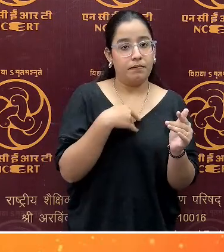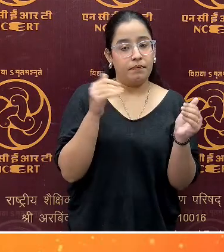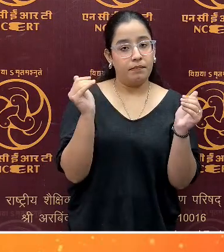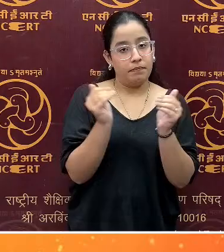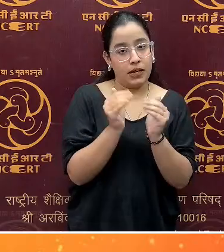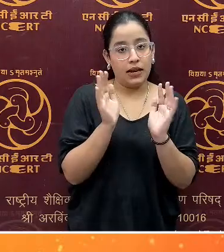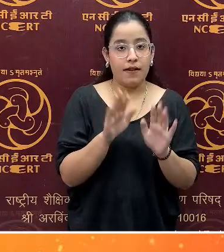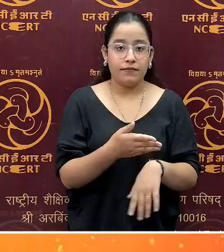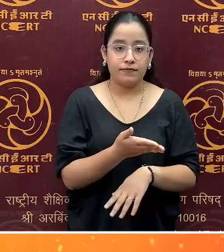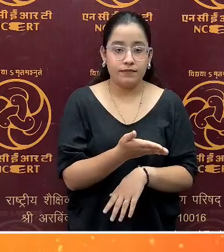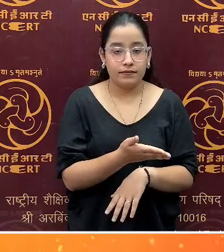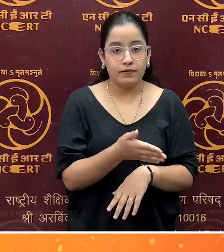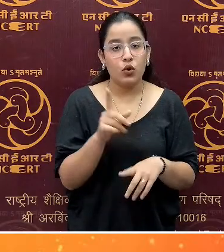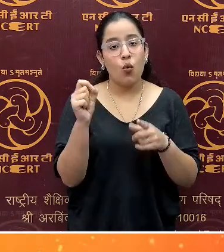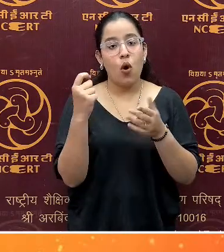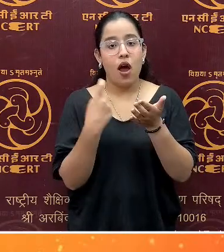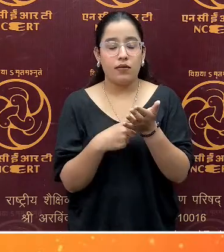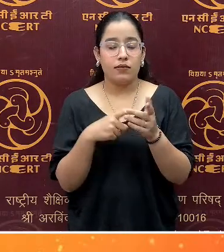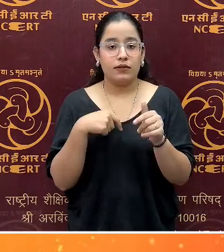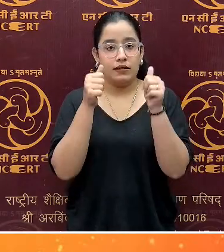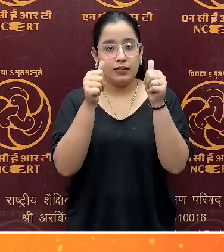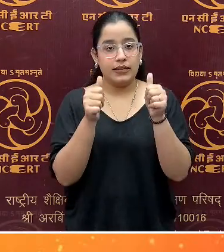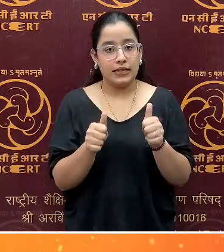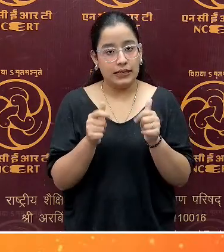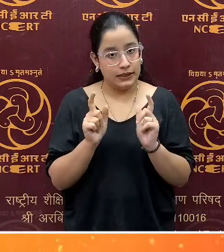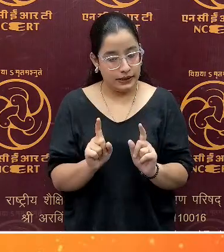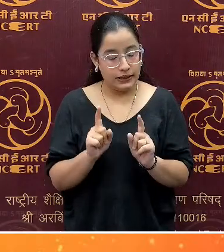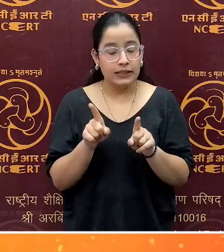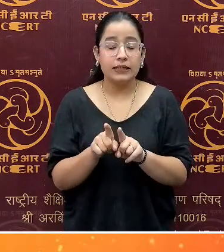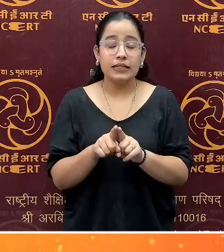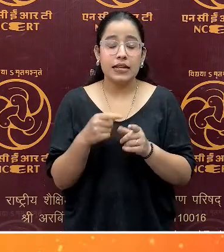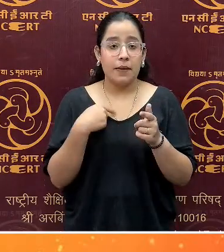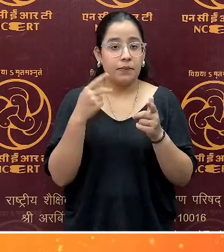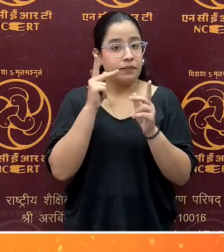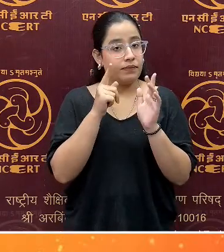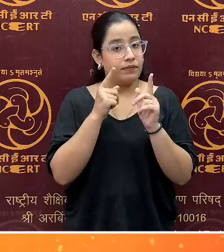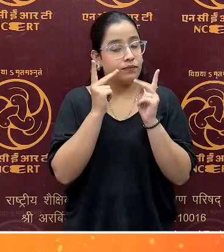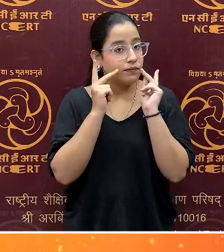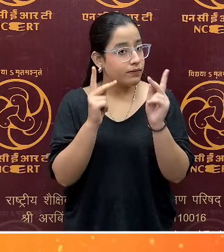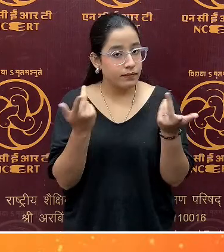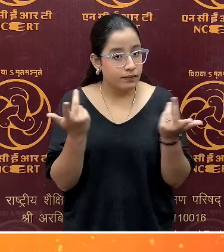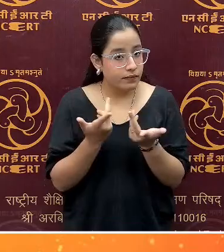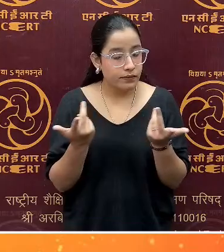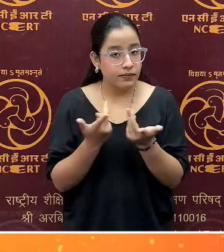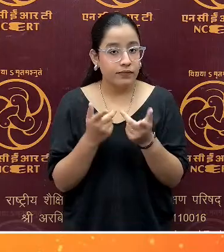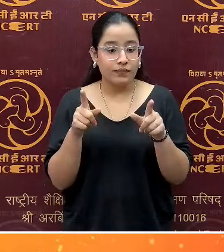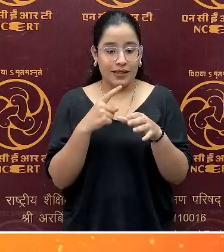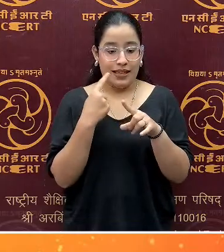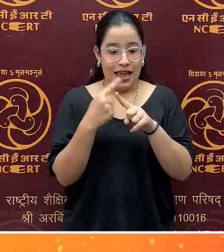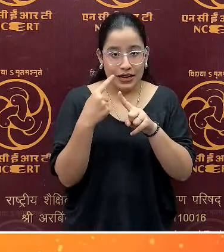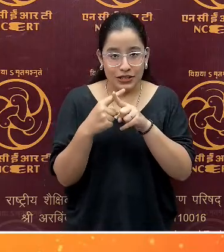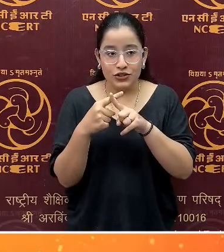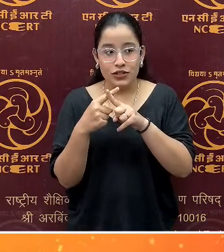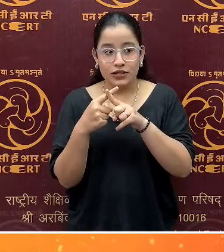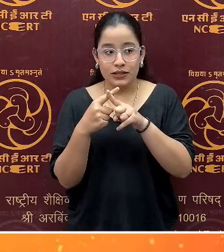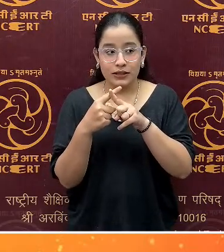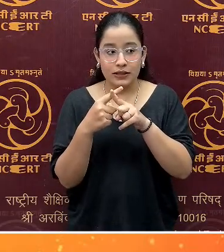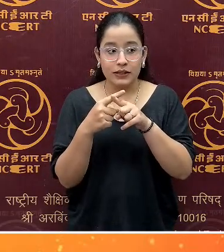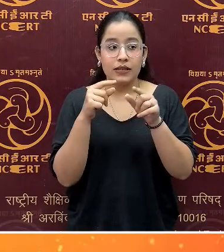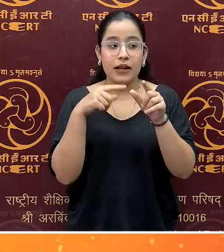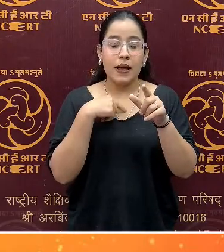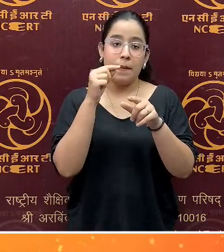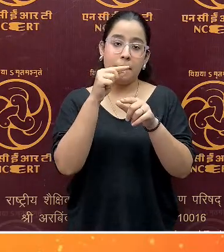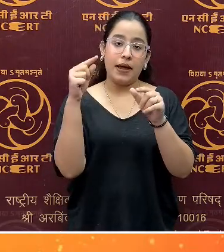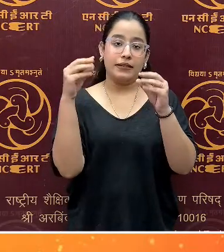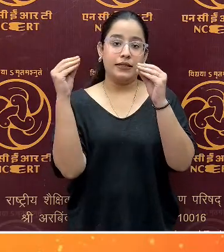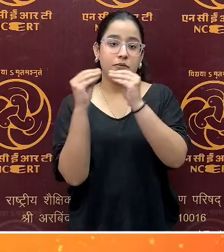the resultant as OR. Same thing we'll look for in this also, that is the addition of A and minus